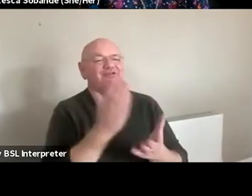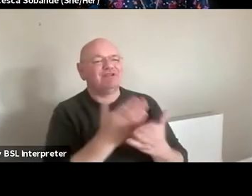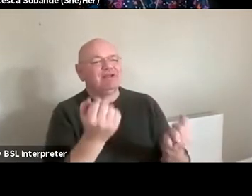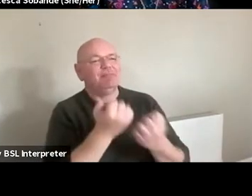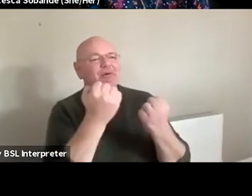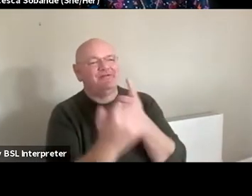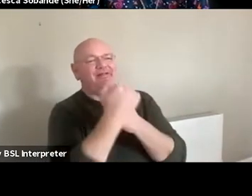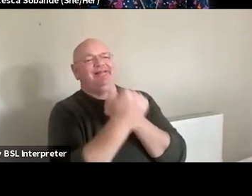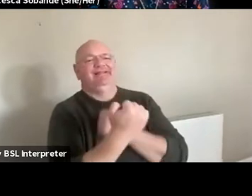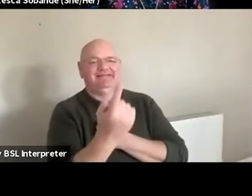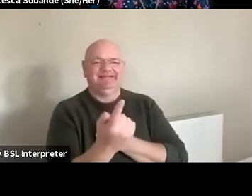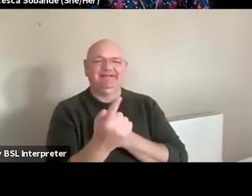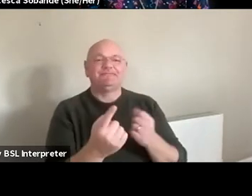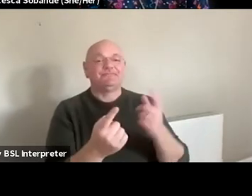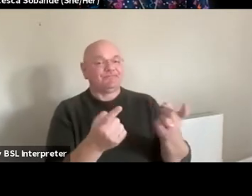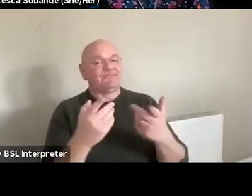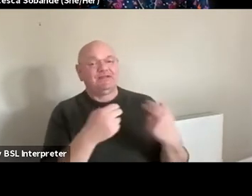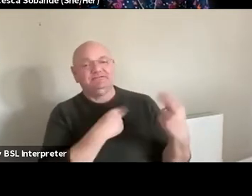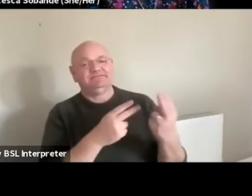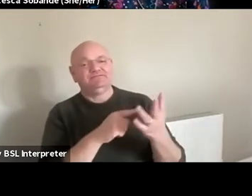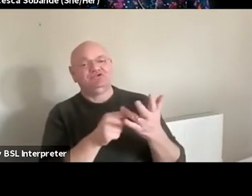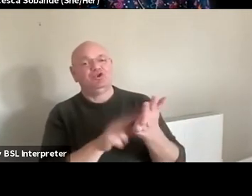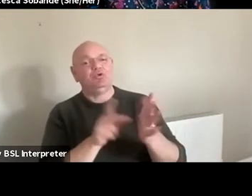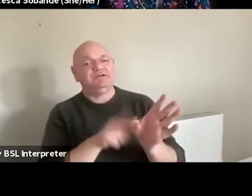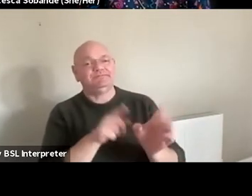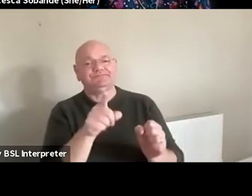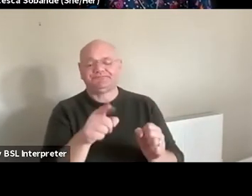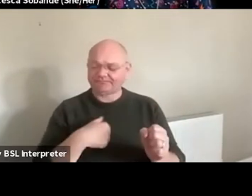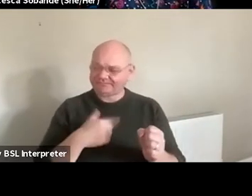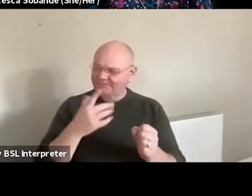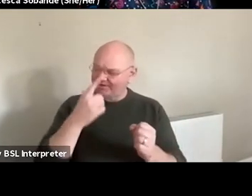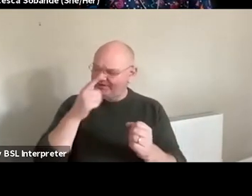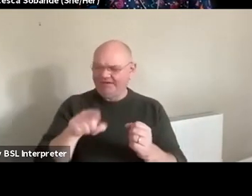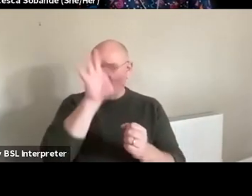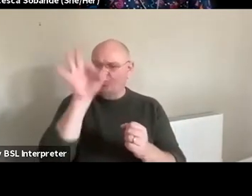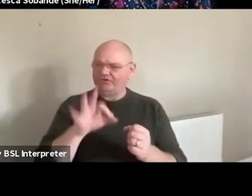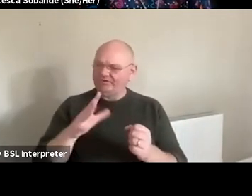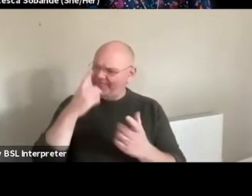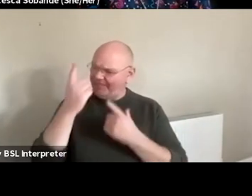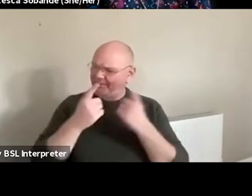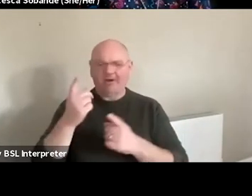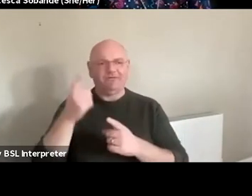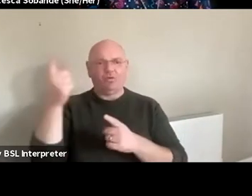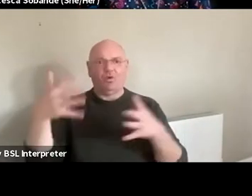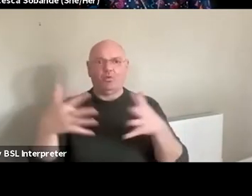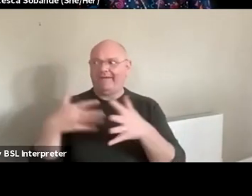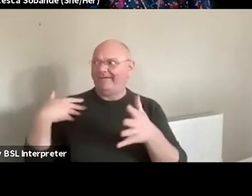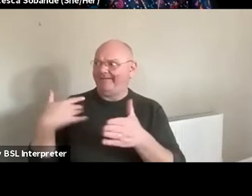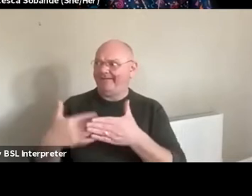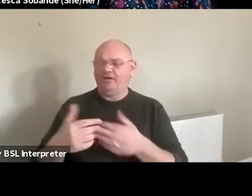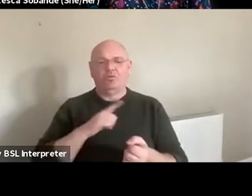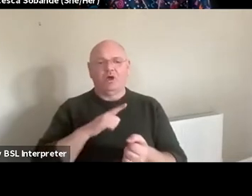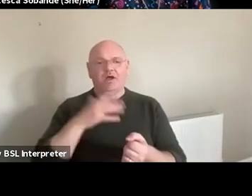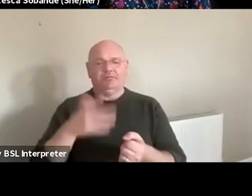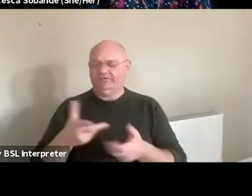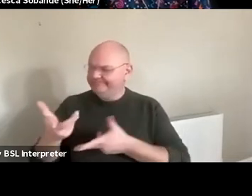much. Tony? Yeah, absolutely. I've been thinking about this question all week, like, because we were chatting about it. It's like,